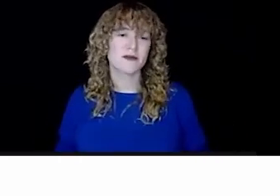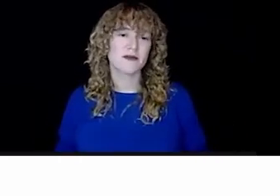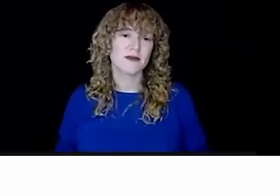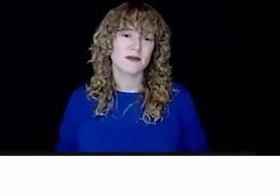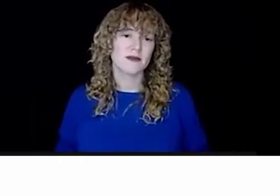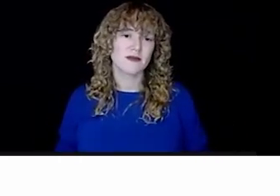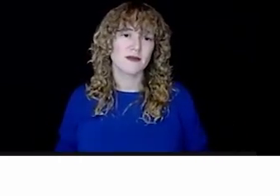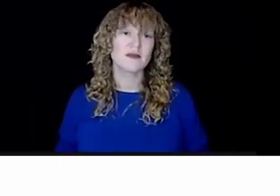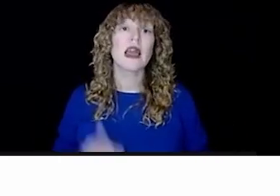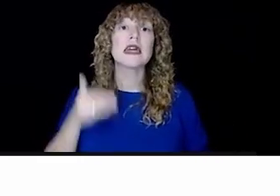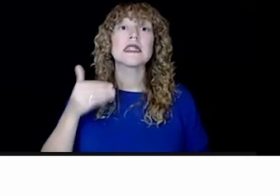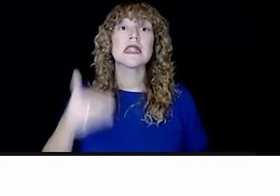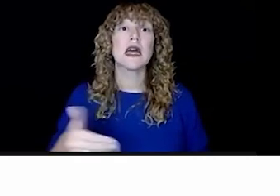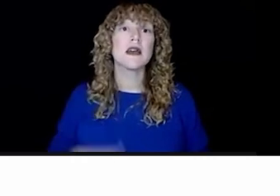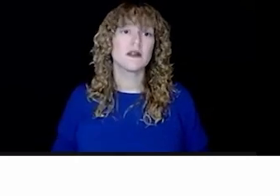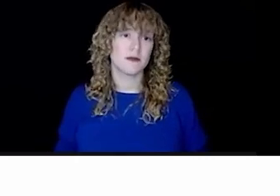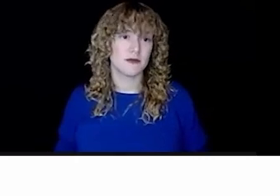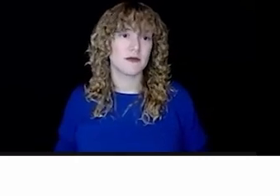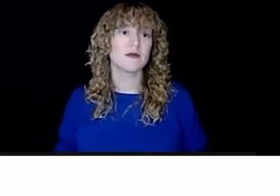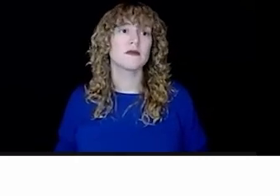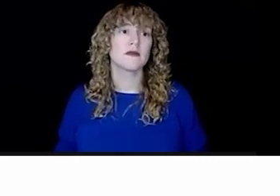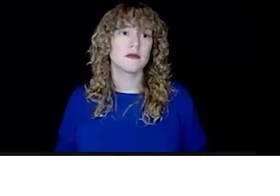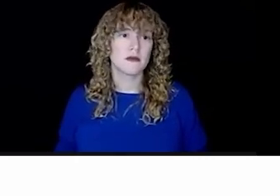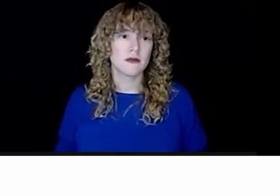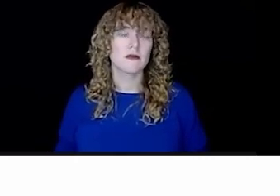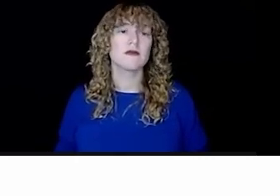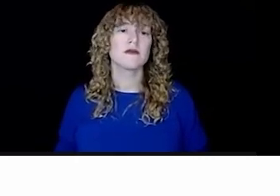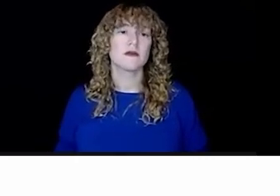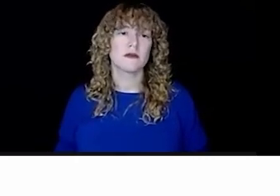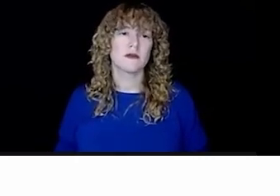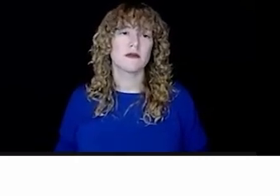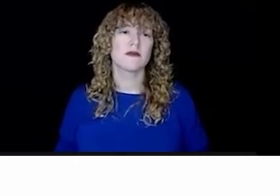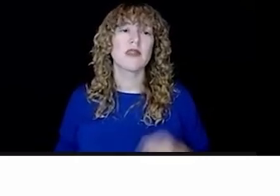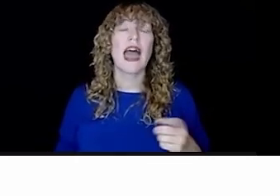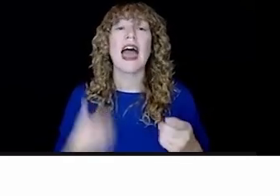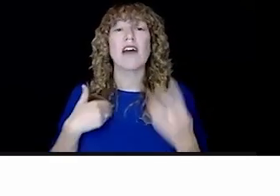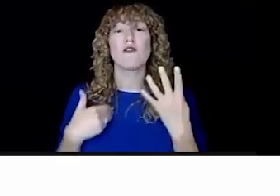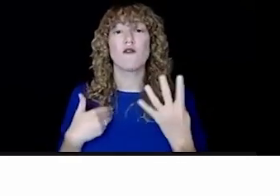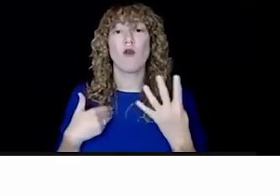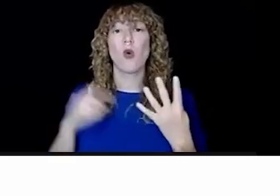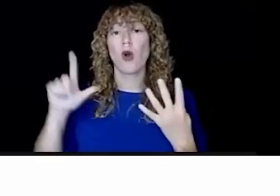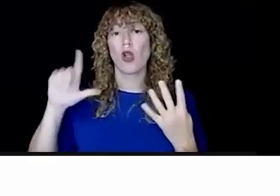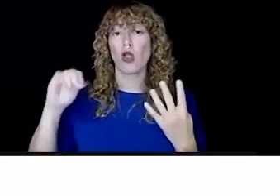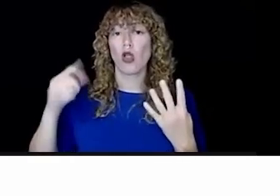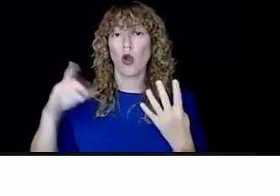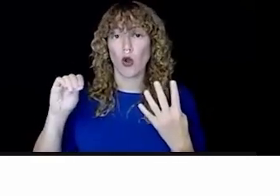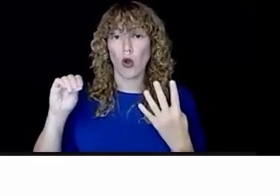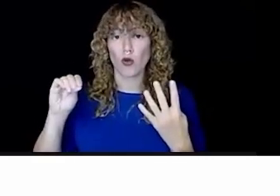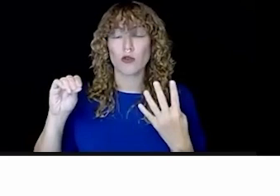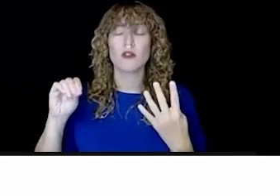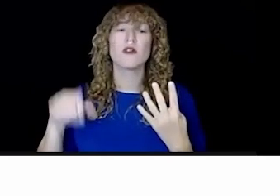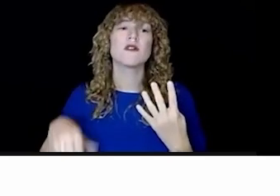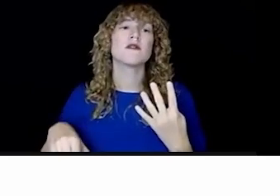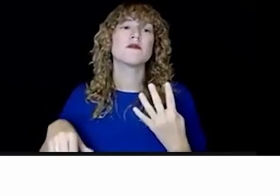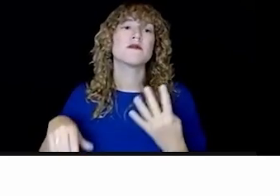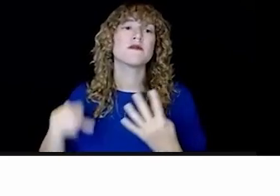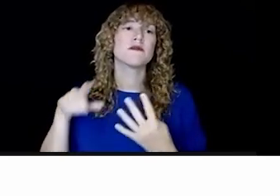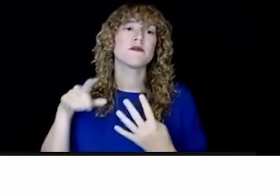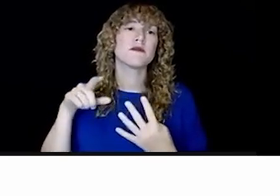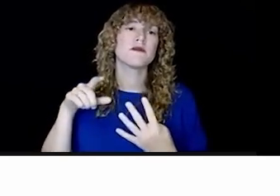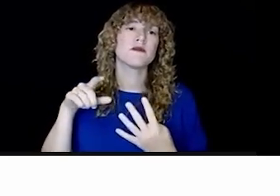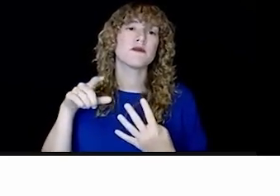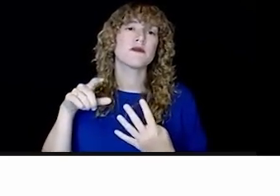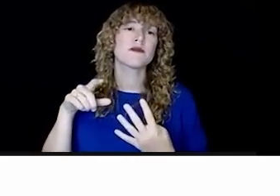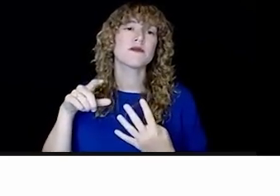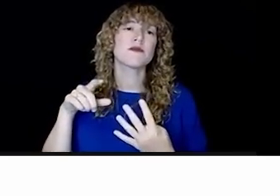go to the next slide, we can describe. So we have 4 other logos on this slide to underscore